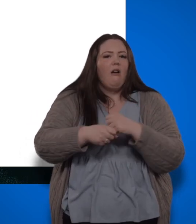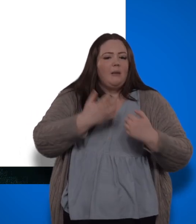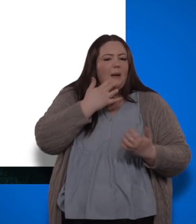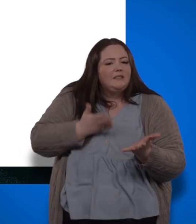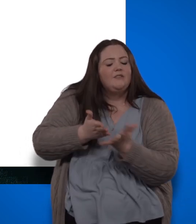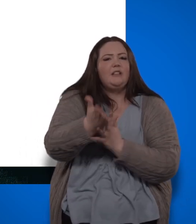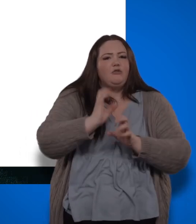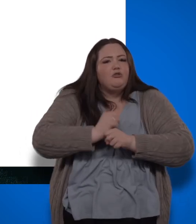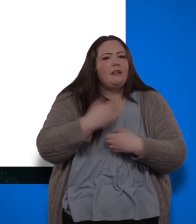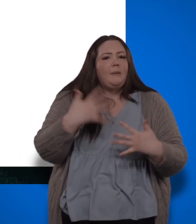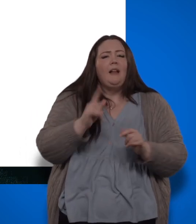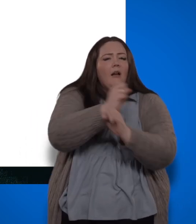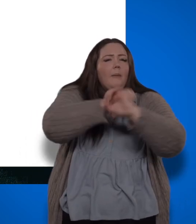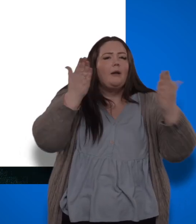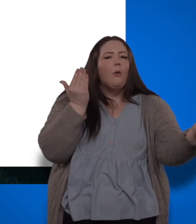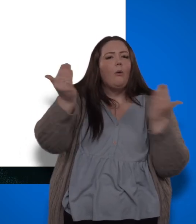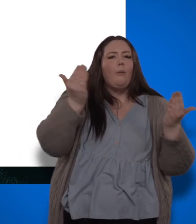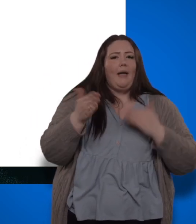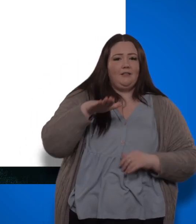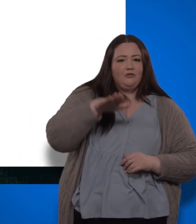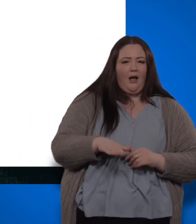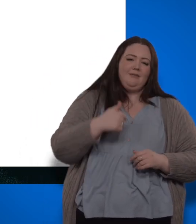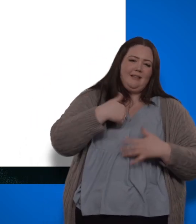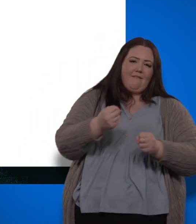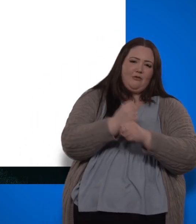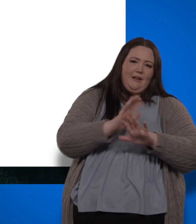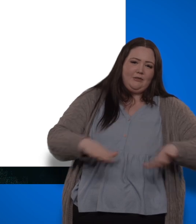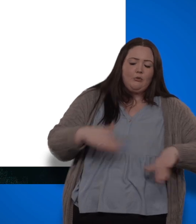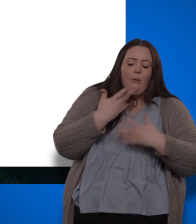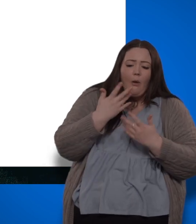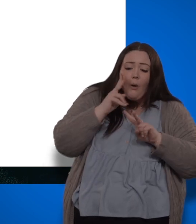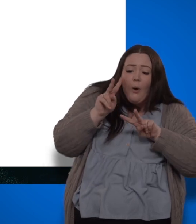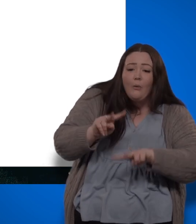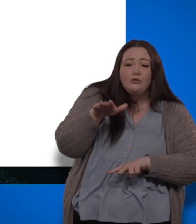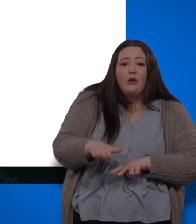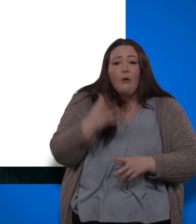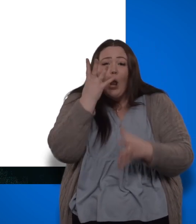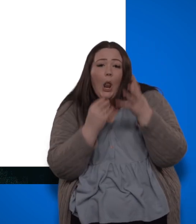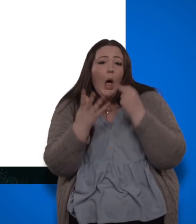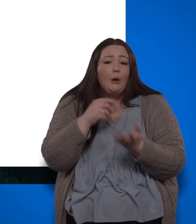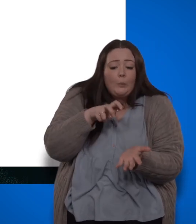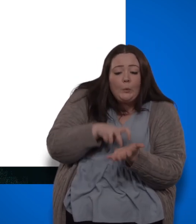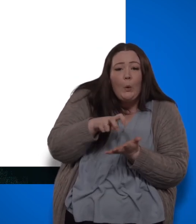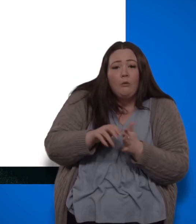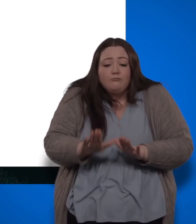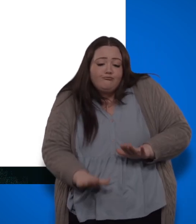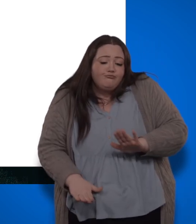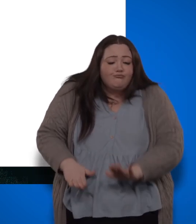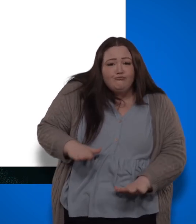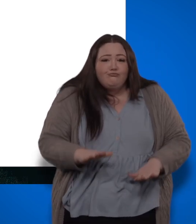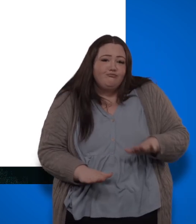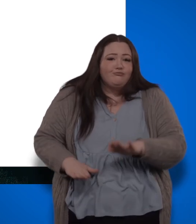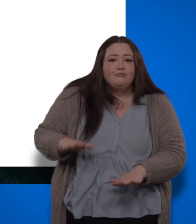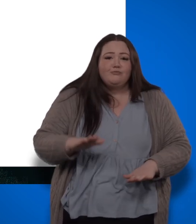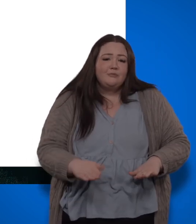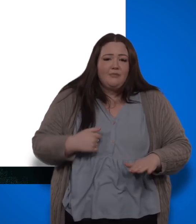Just think how a child, we've got grandchildren and we're watching them learn to walk and learn to just